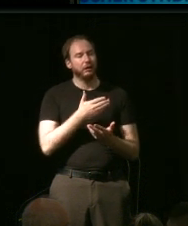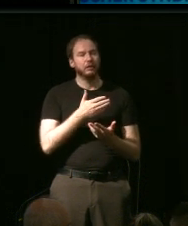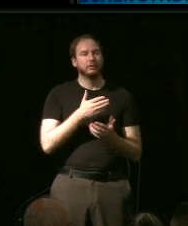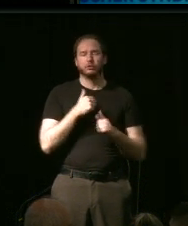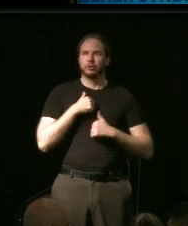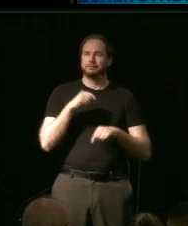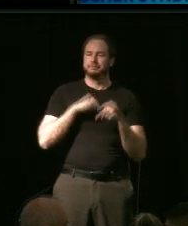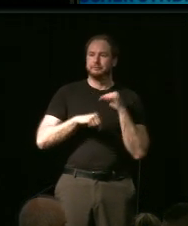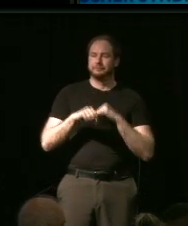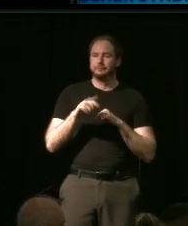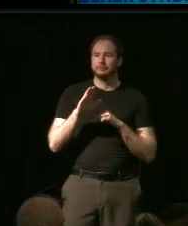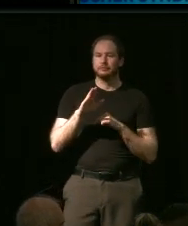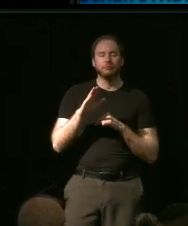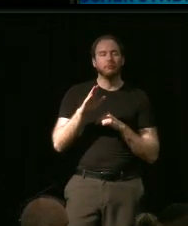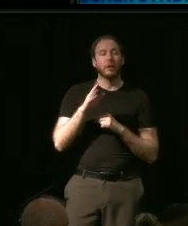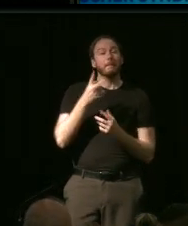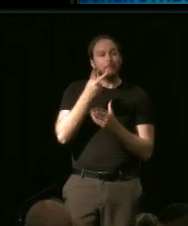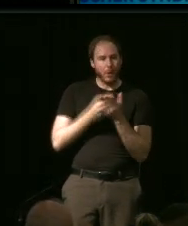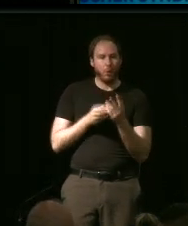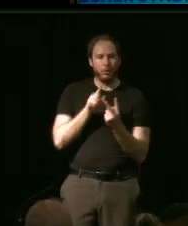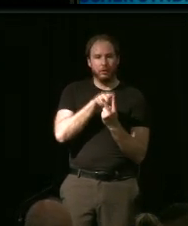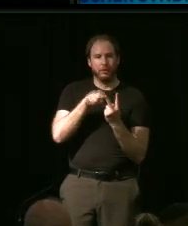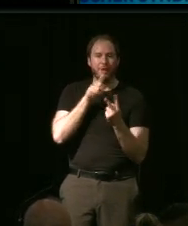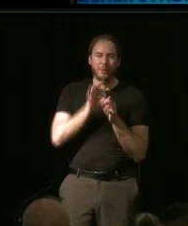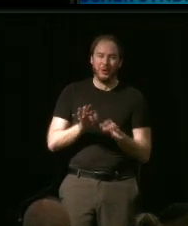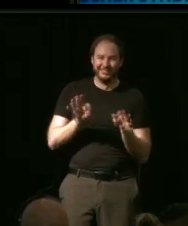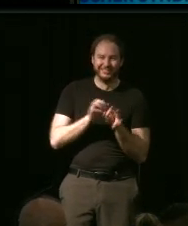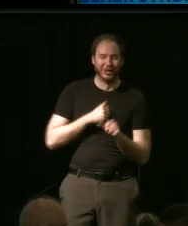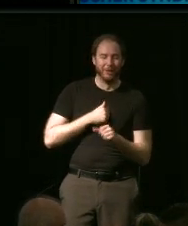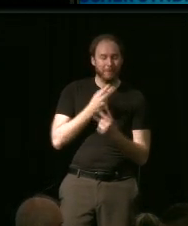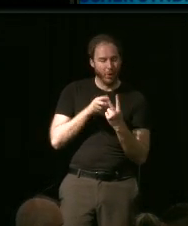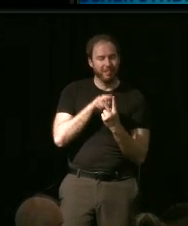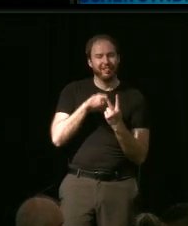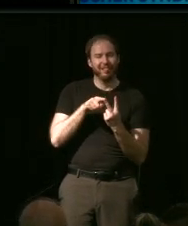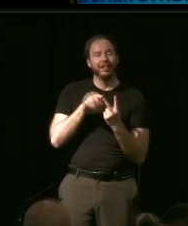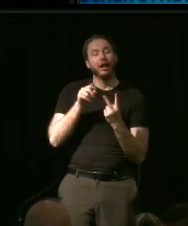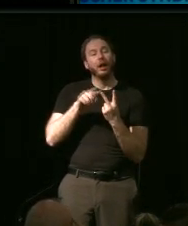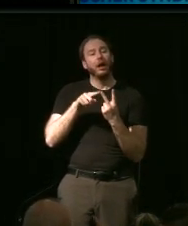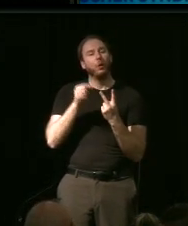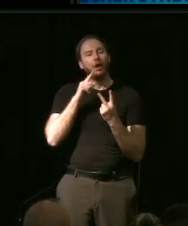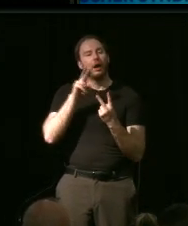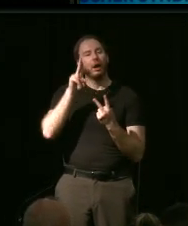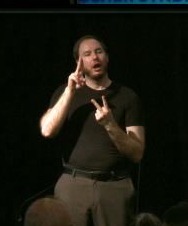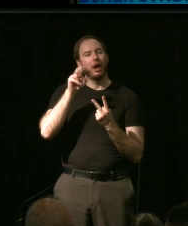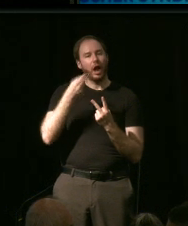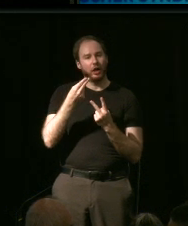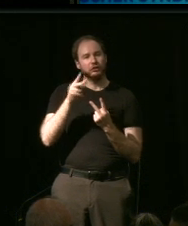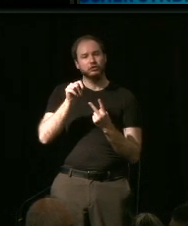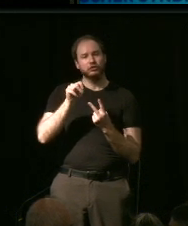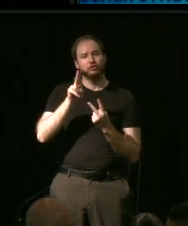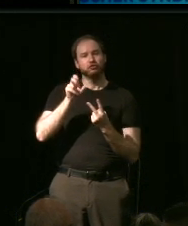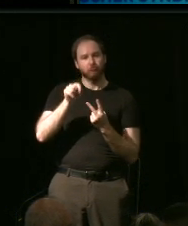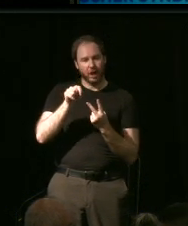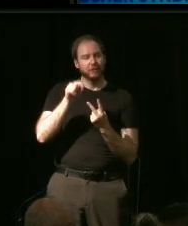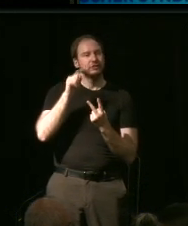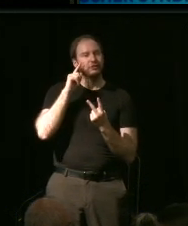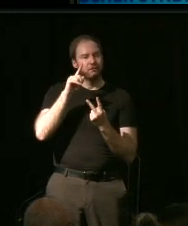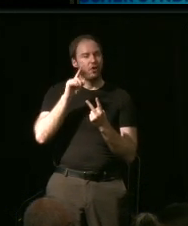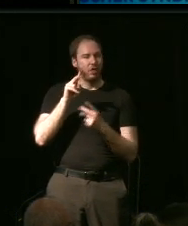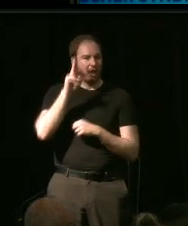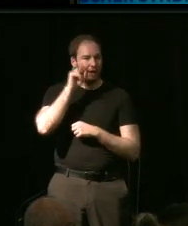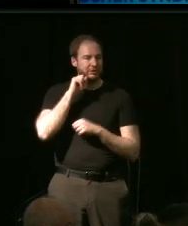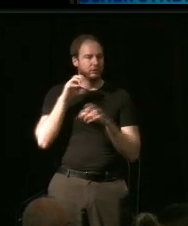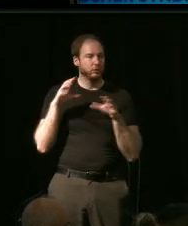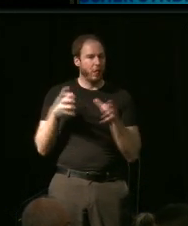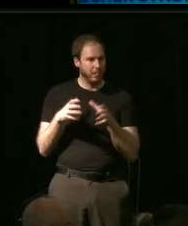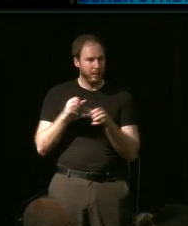sorry, I thought I put the researcher one. Both of these are important to everybody in this room. The other one is the USH Trust for the Usher Syndrome Coalition to